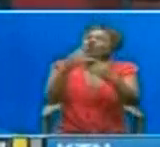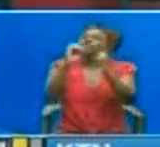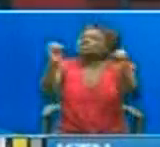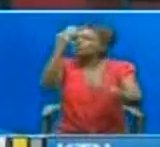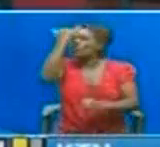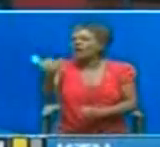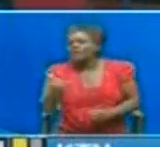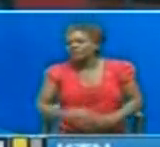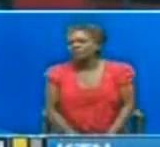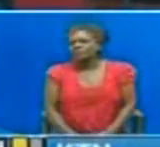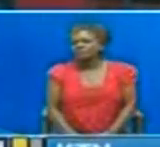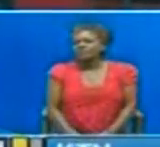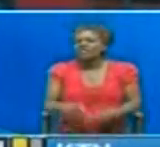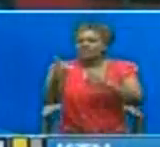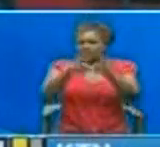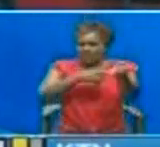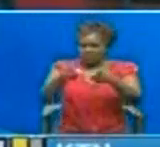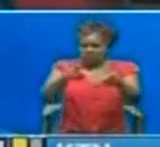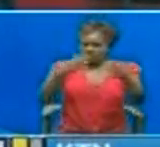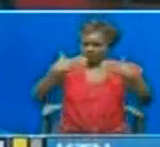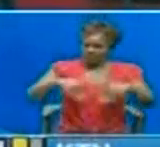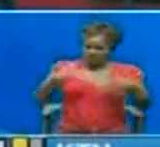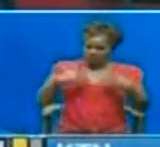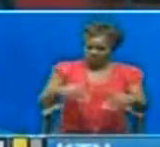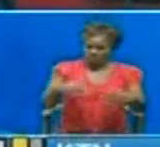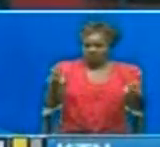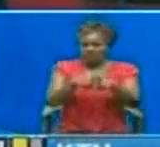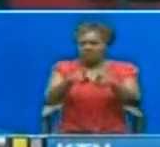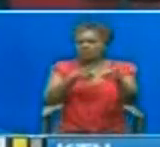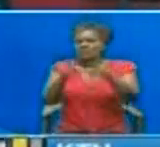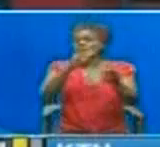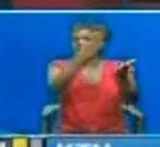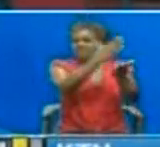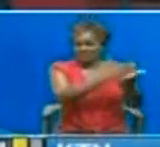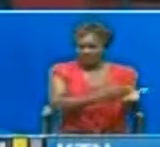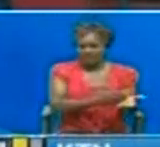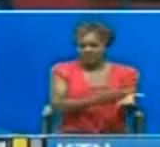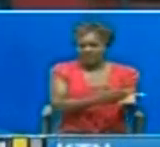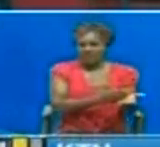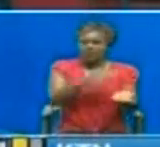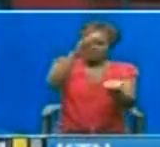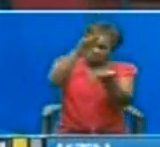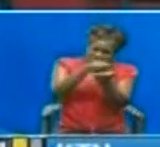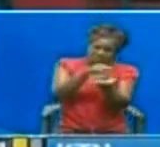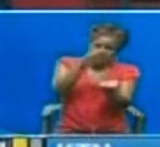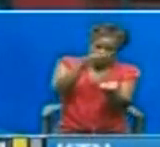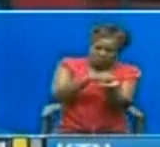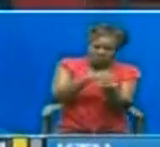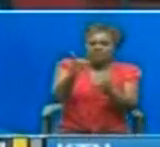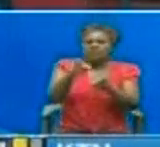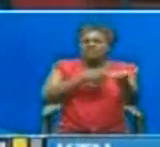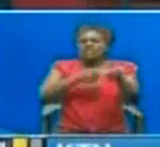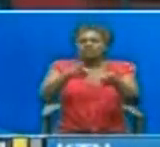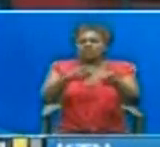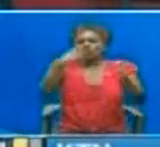talking to the transporters and the transport sector to bring down the